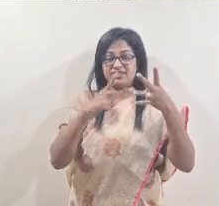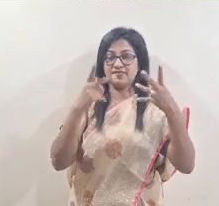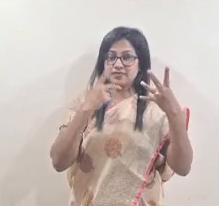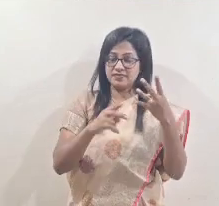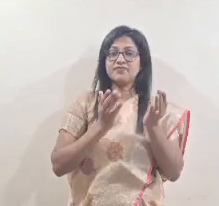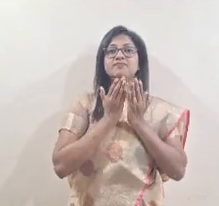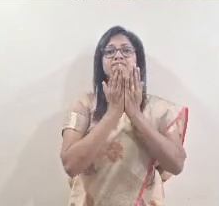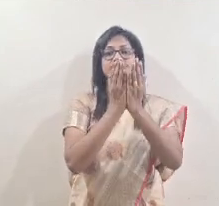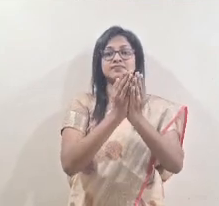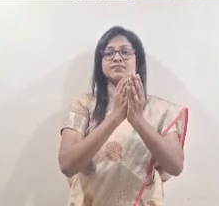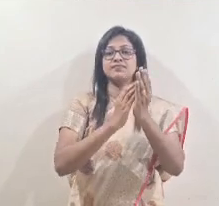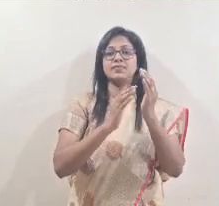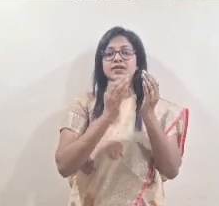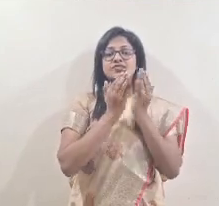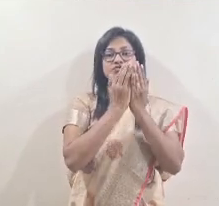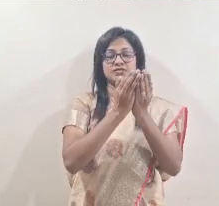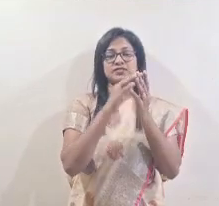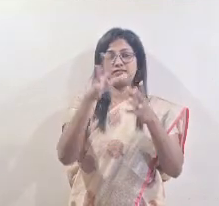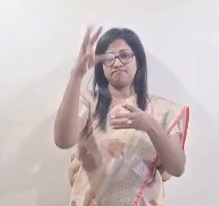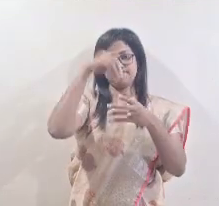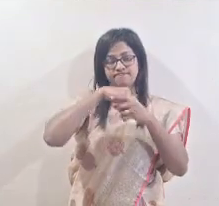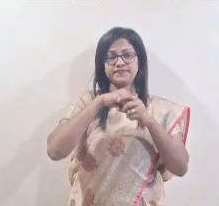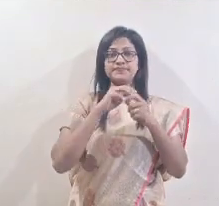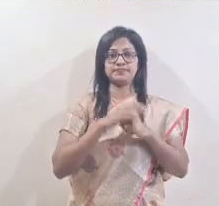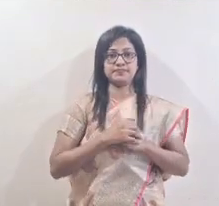of jetties into account.